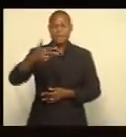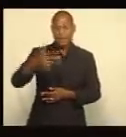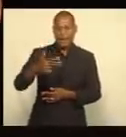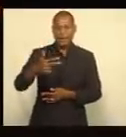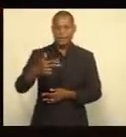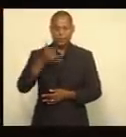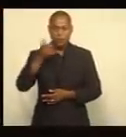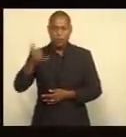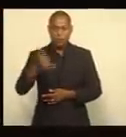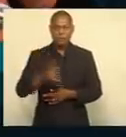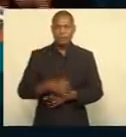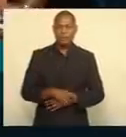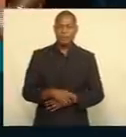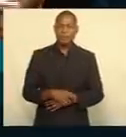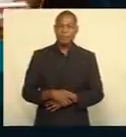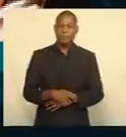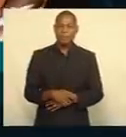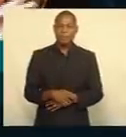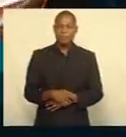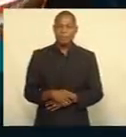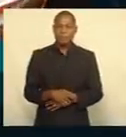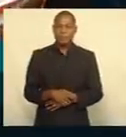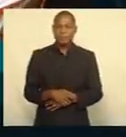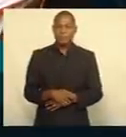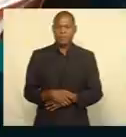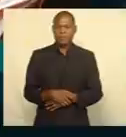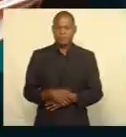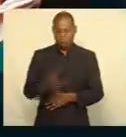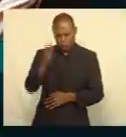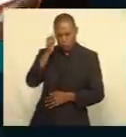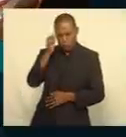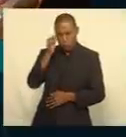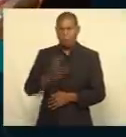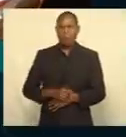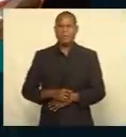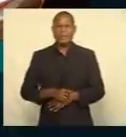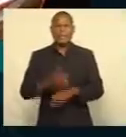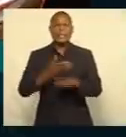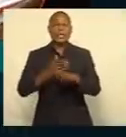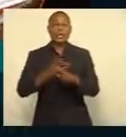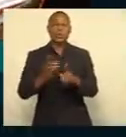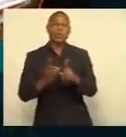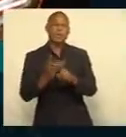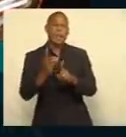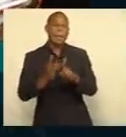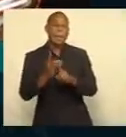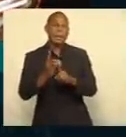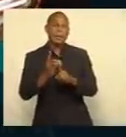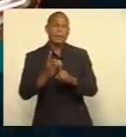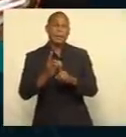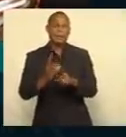virus. Christiana, do we know if this is a new variant from the cases we've had previously?